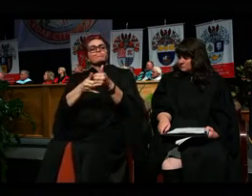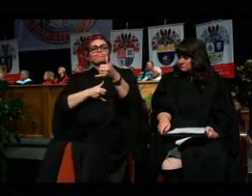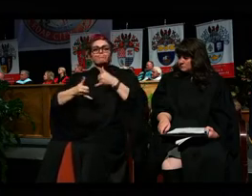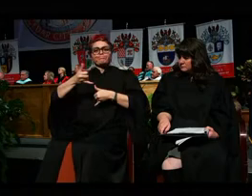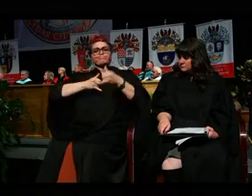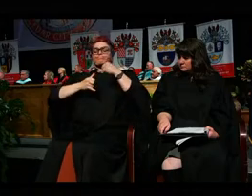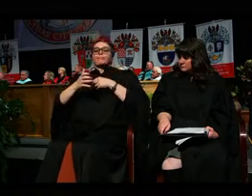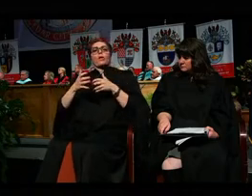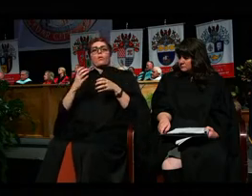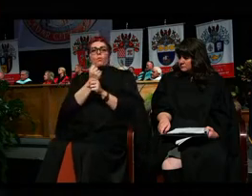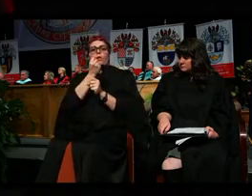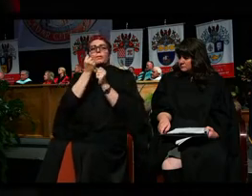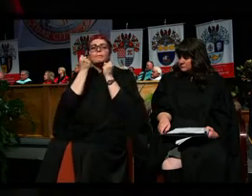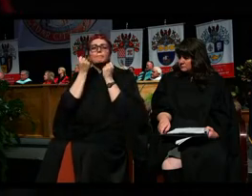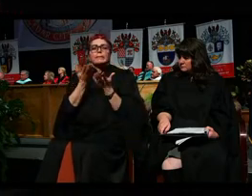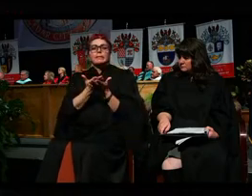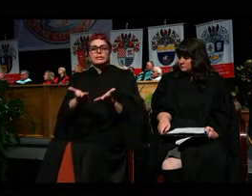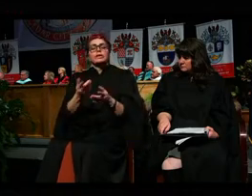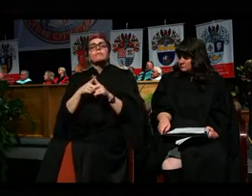it's something that he did